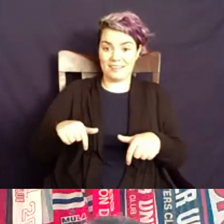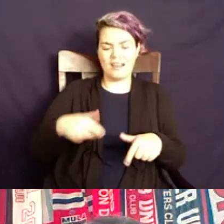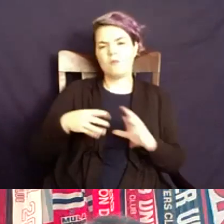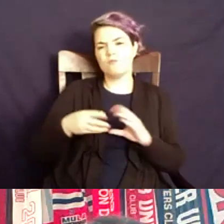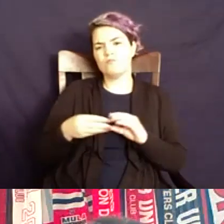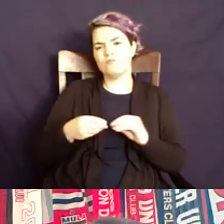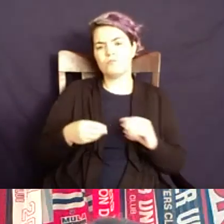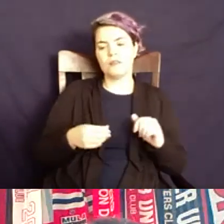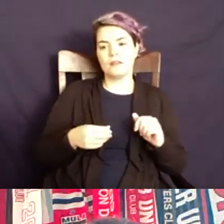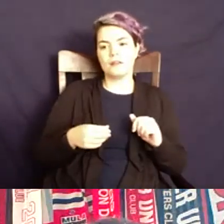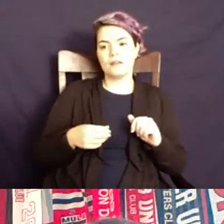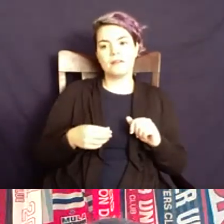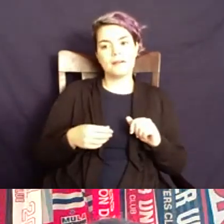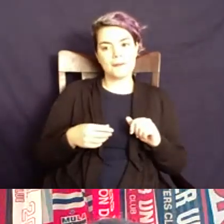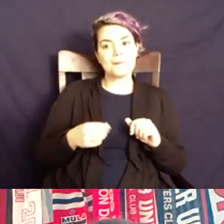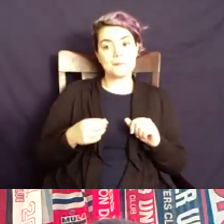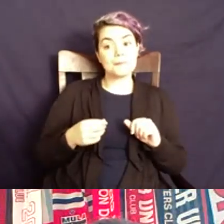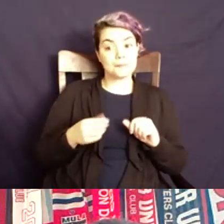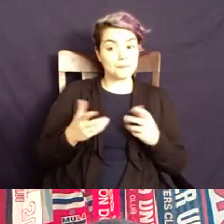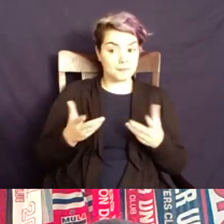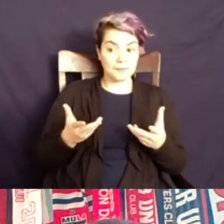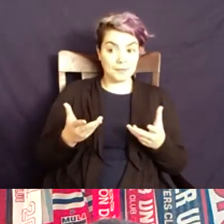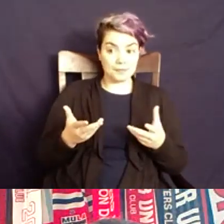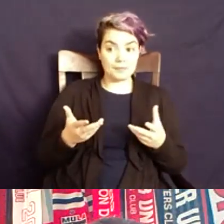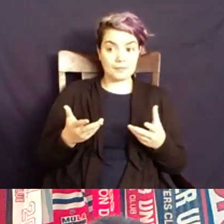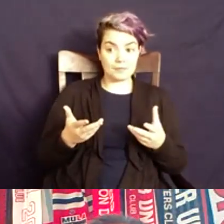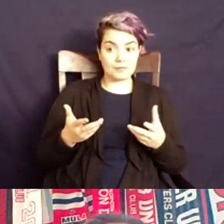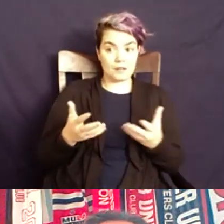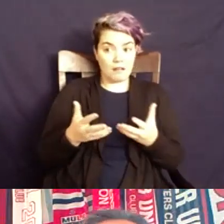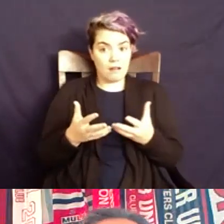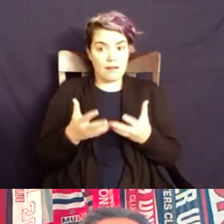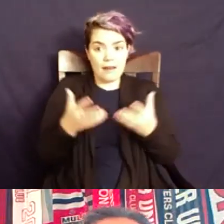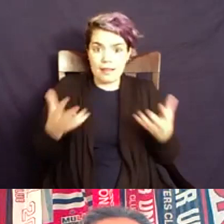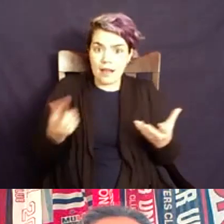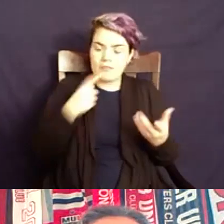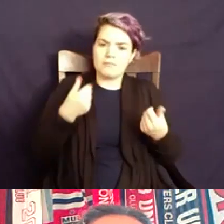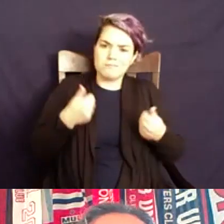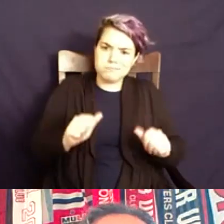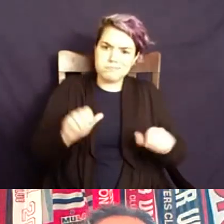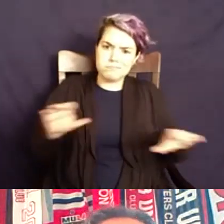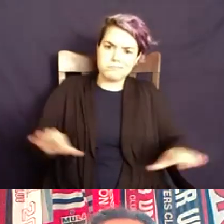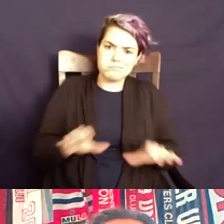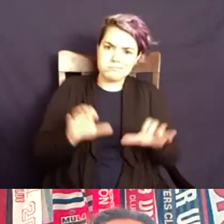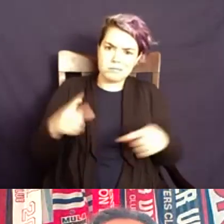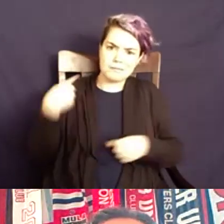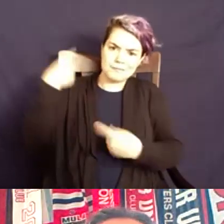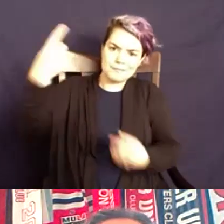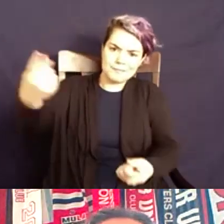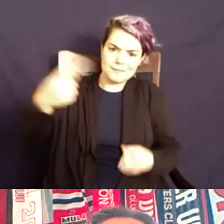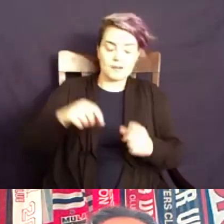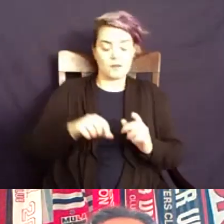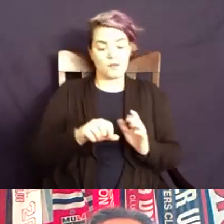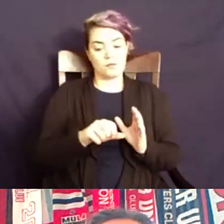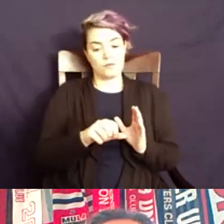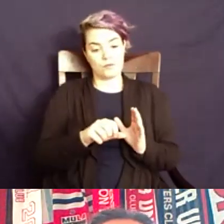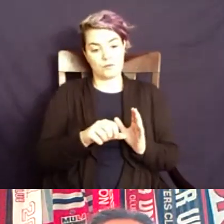that a lot of this is efforts that we have made for quite some time to have states